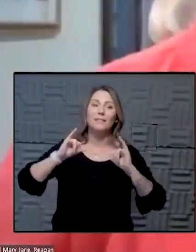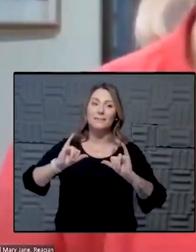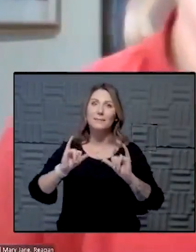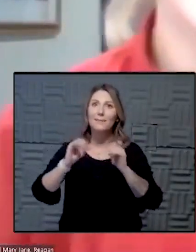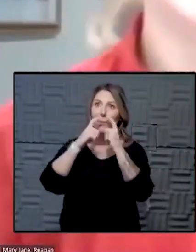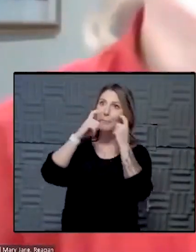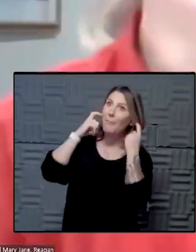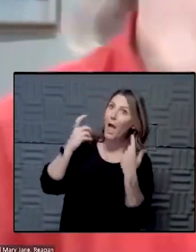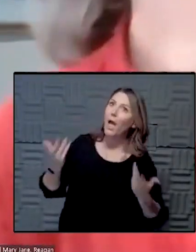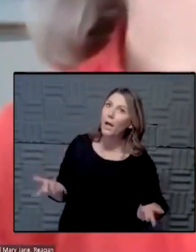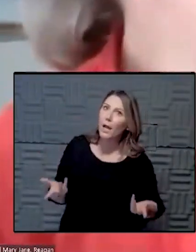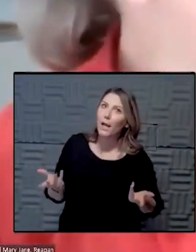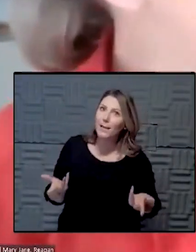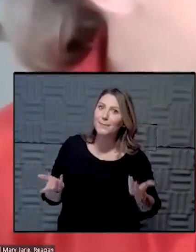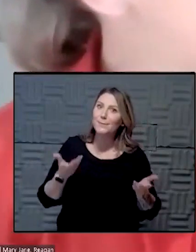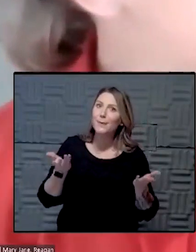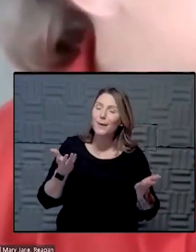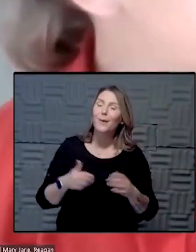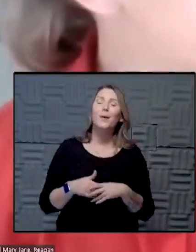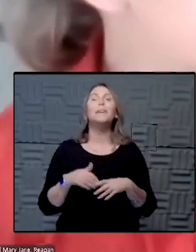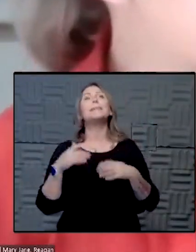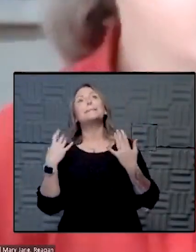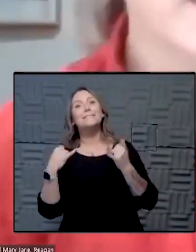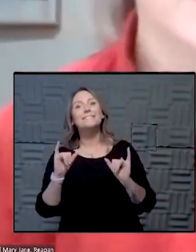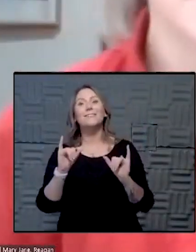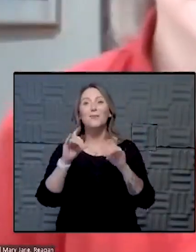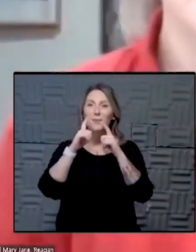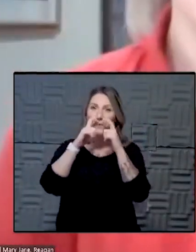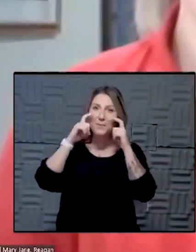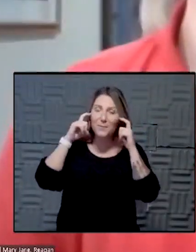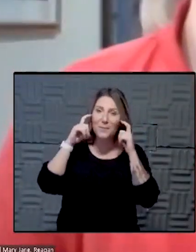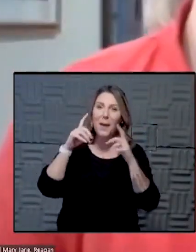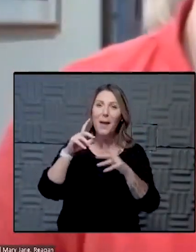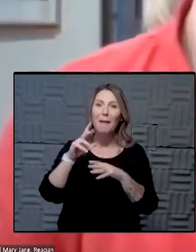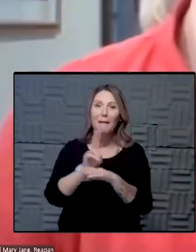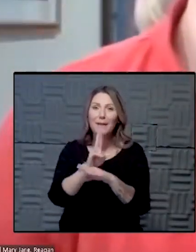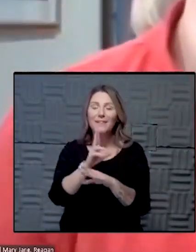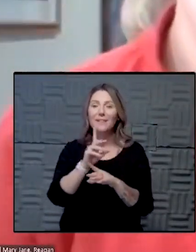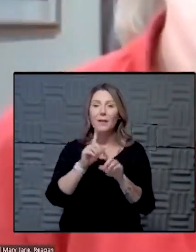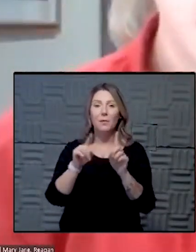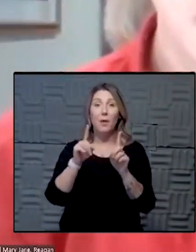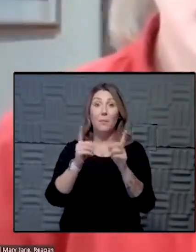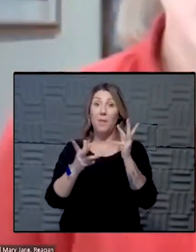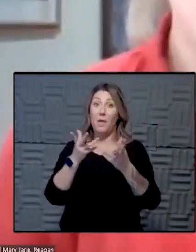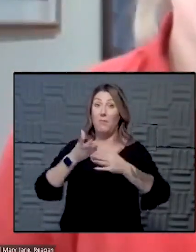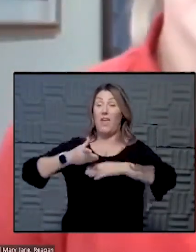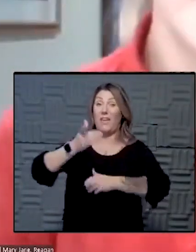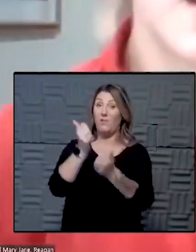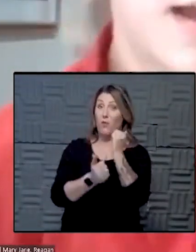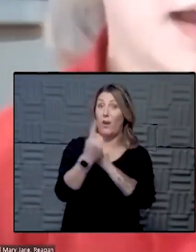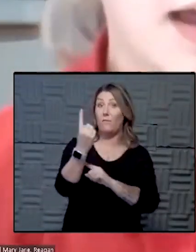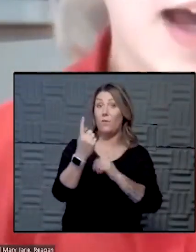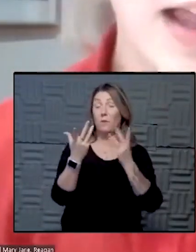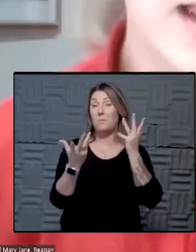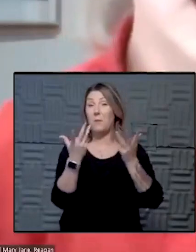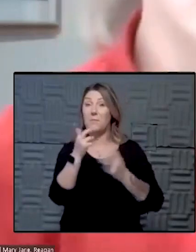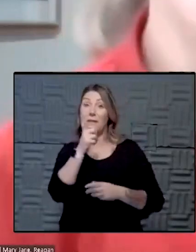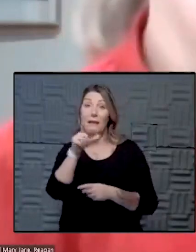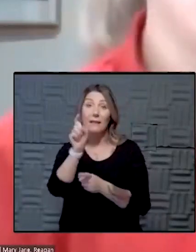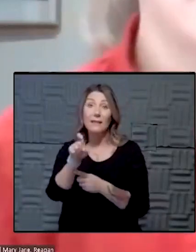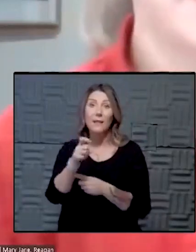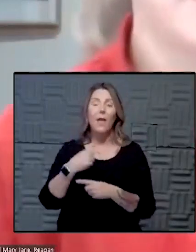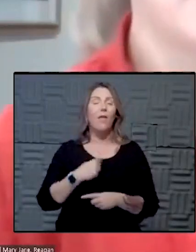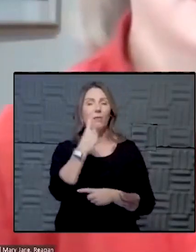Well, right? yeah, we'll still have to wear them, but we might, after everyone gets it, we won't have to. I think